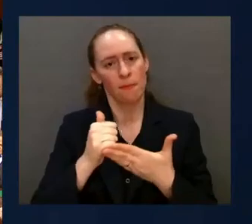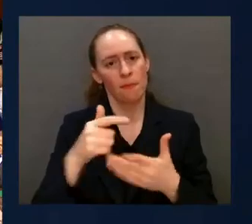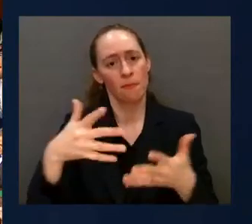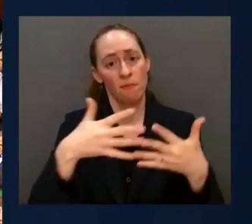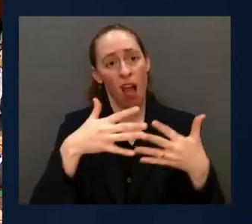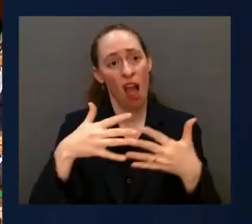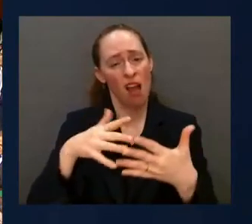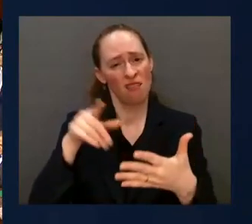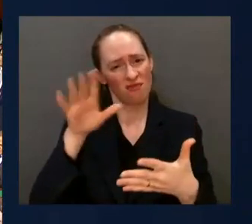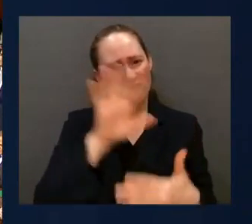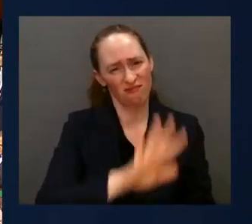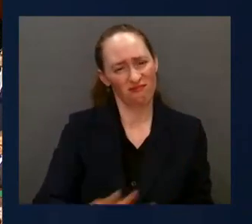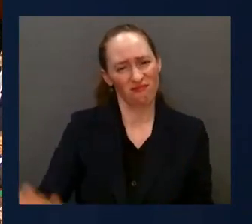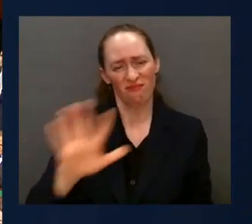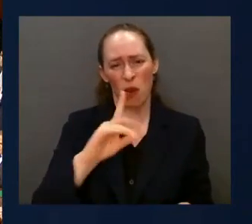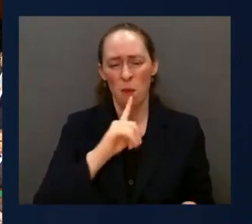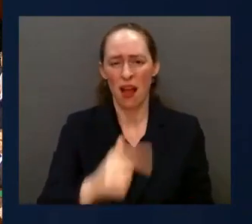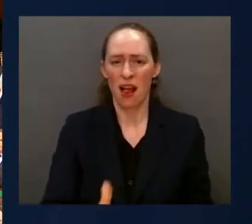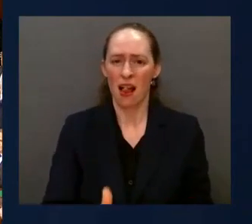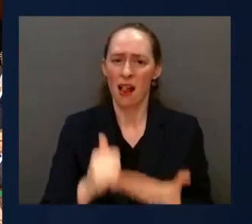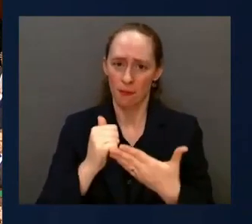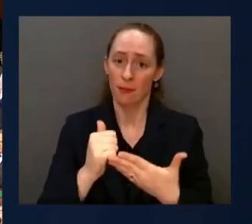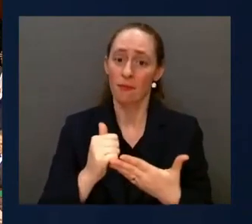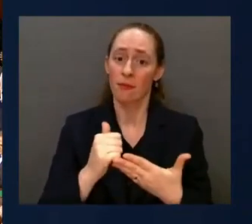as you all know,